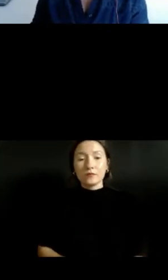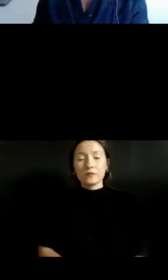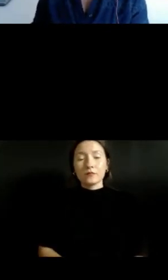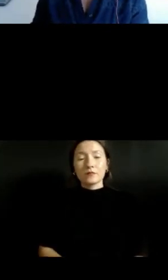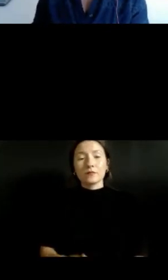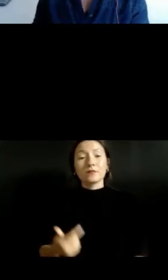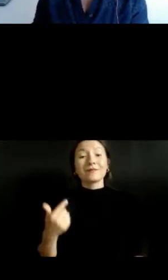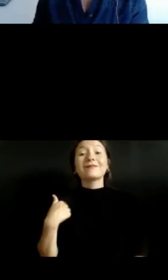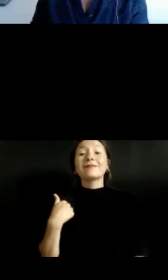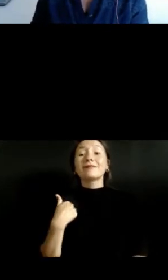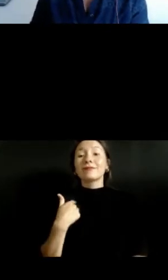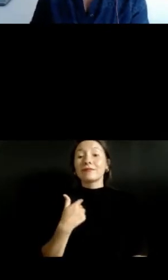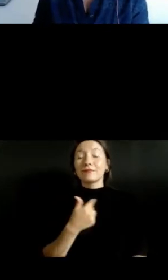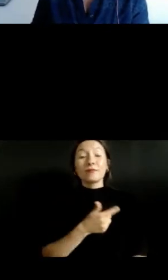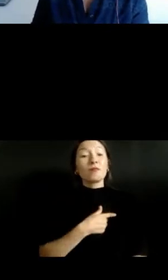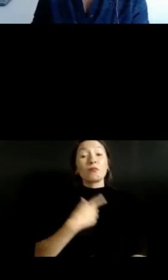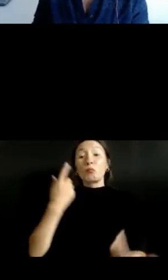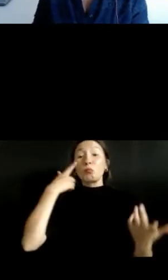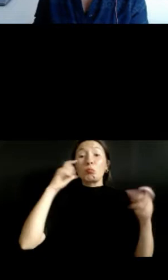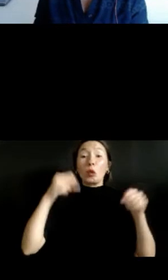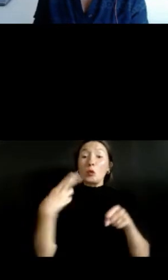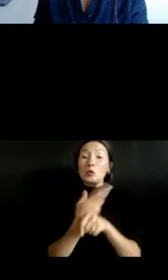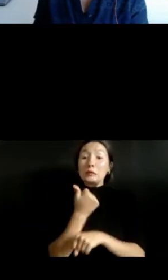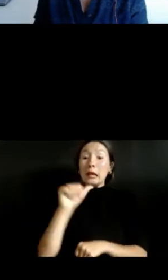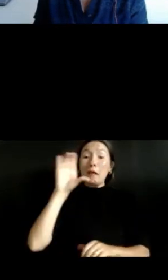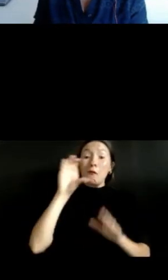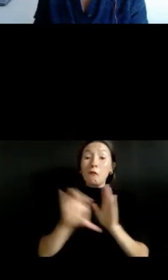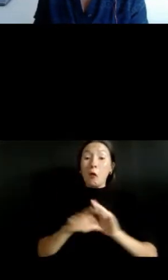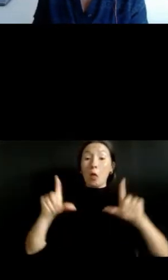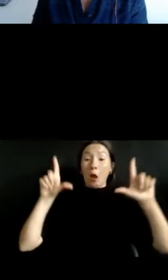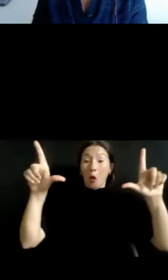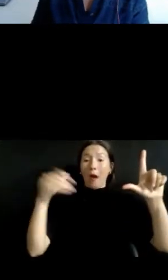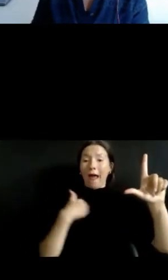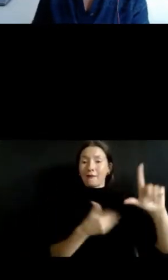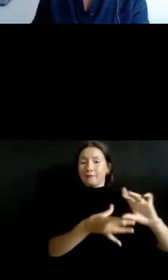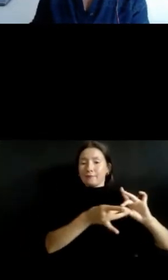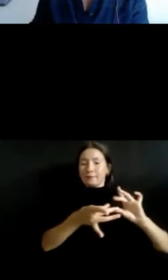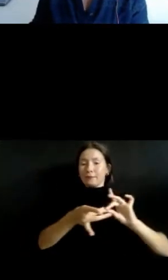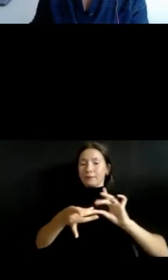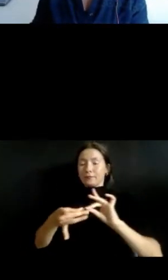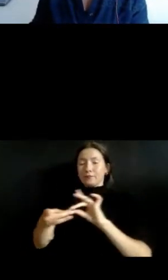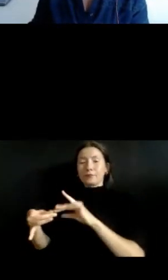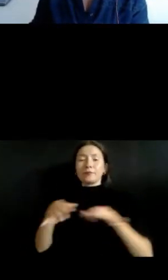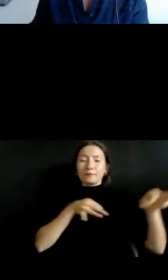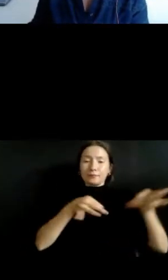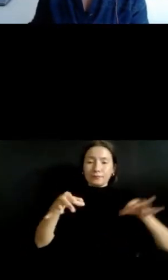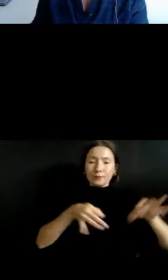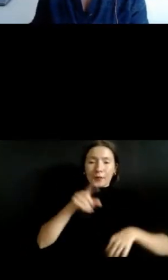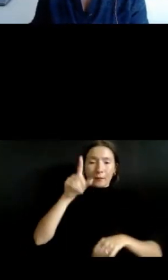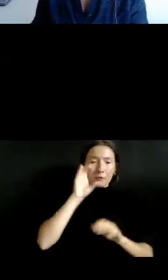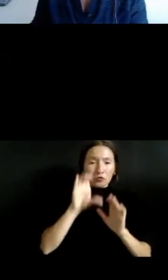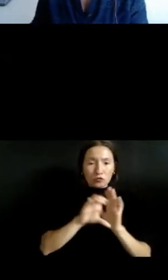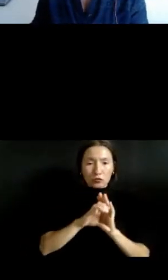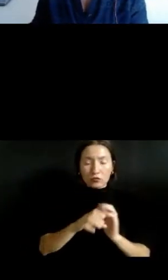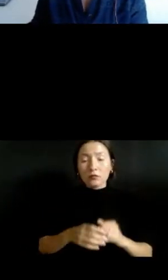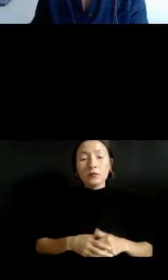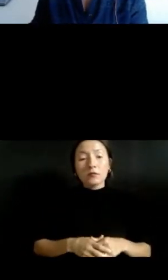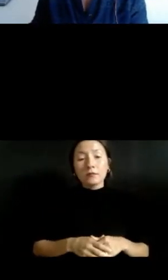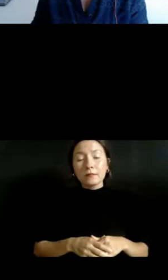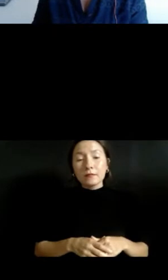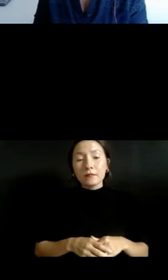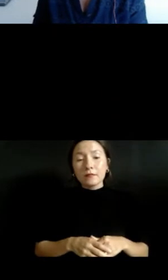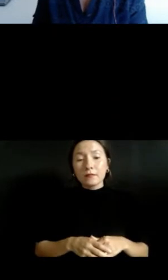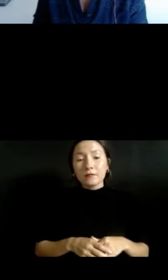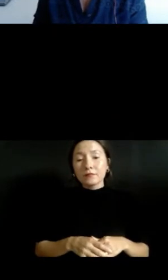that the description can be voiced by a screen reader. And we have similar devices that we can add to video resources to make them